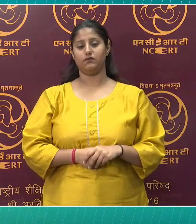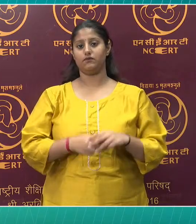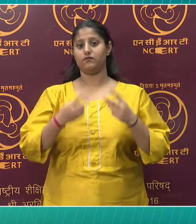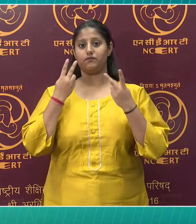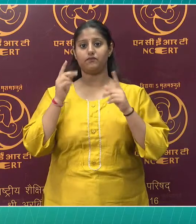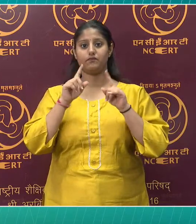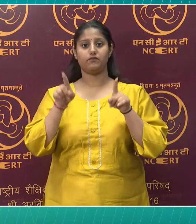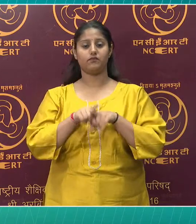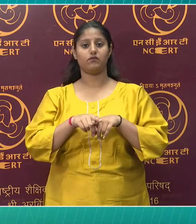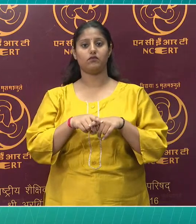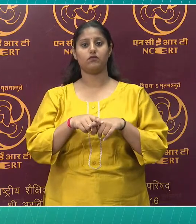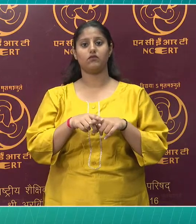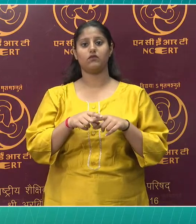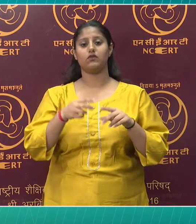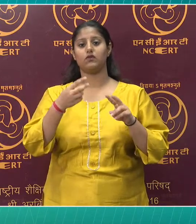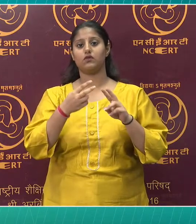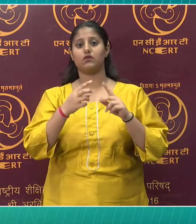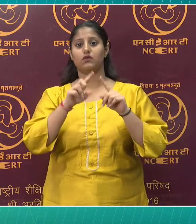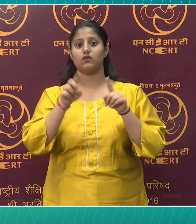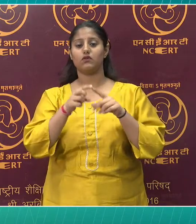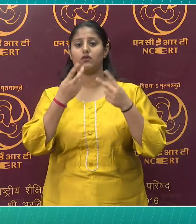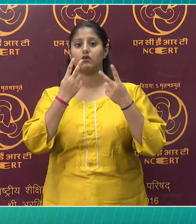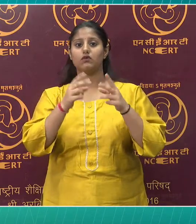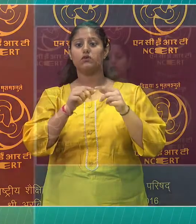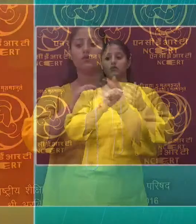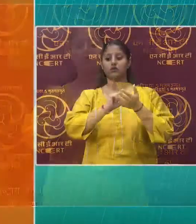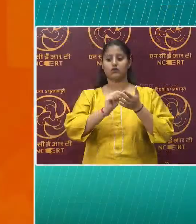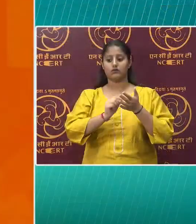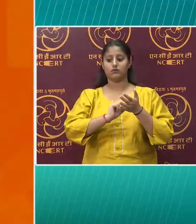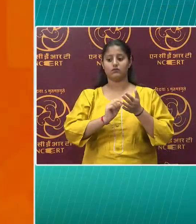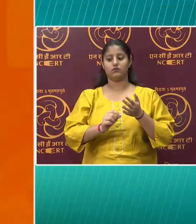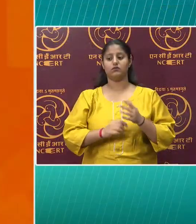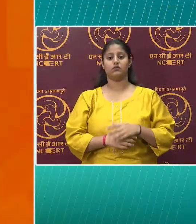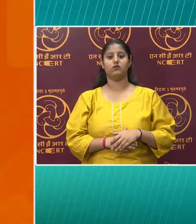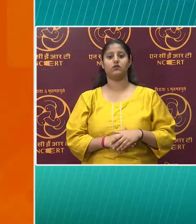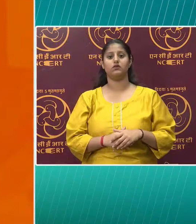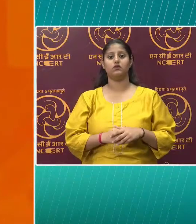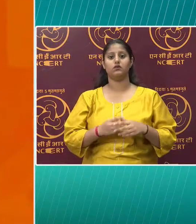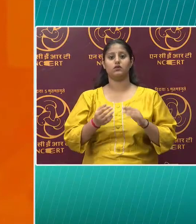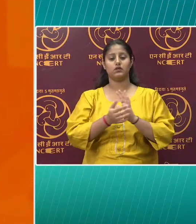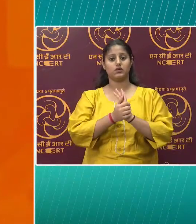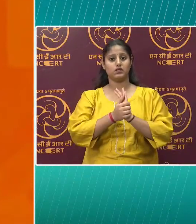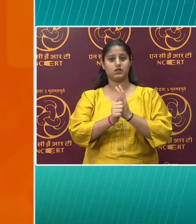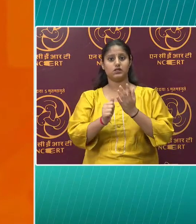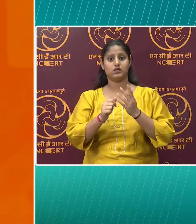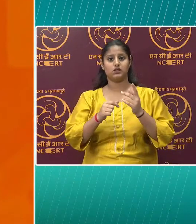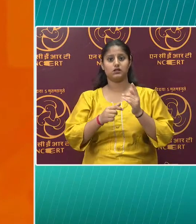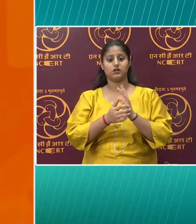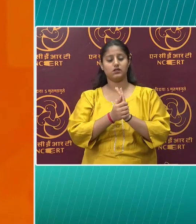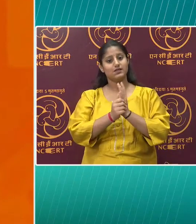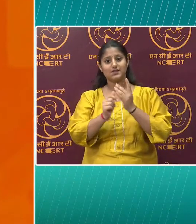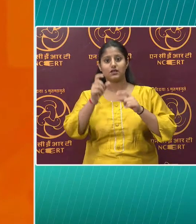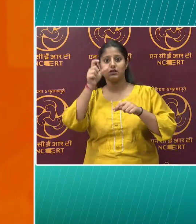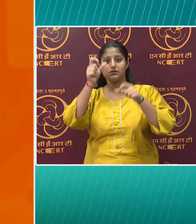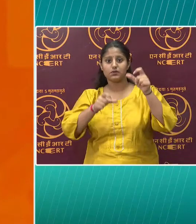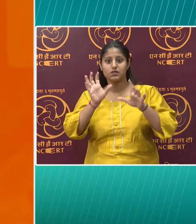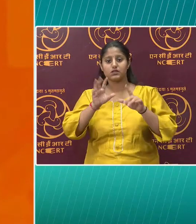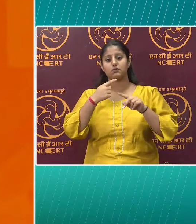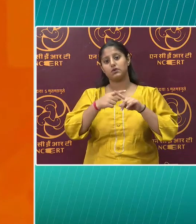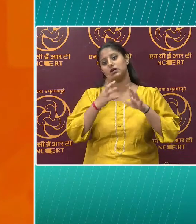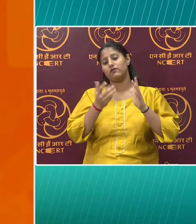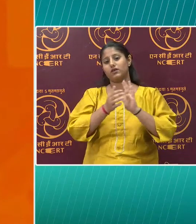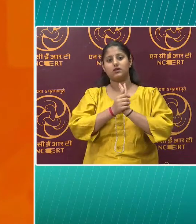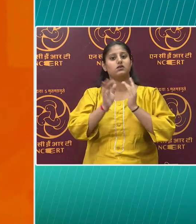in construction, if you look, even the skilled laborers or the unskilled laborers, even they are coming out